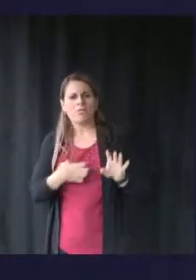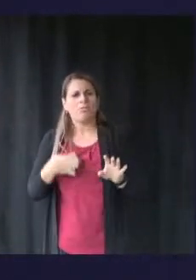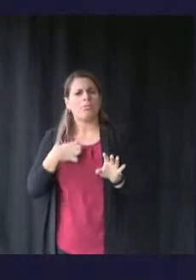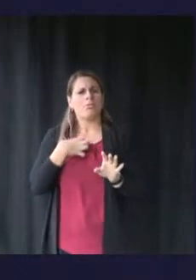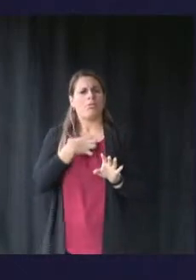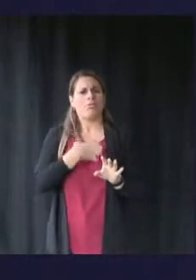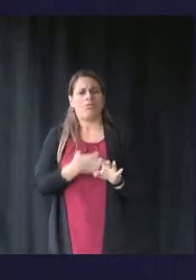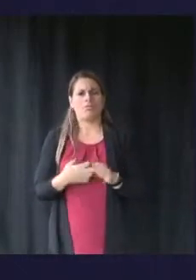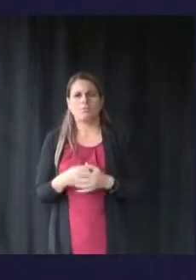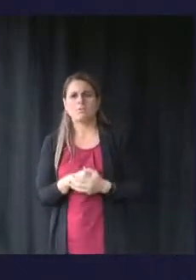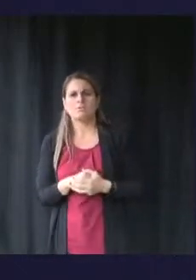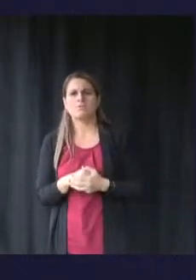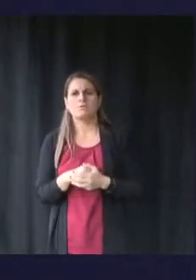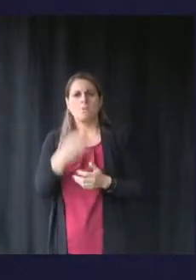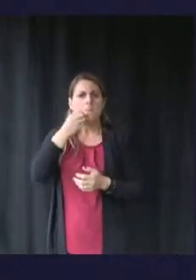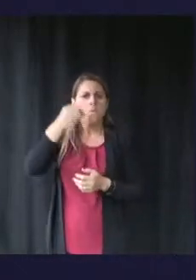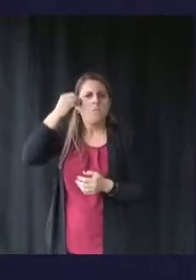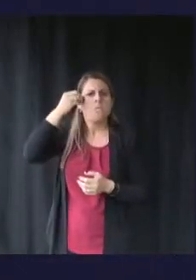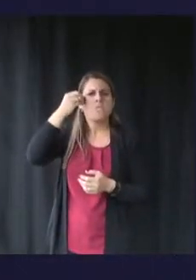roofs.